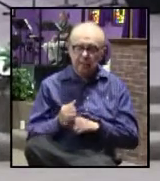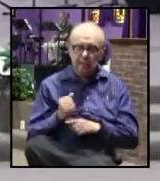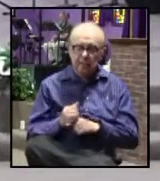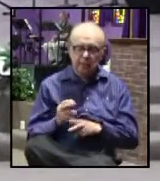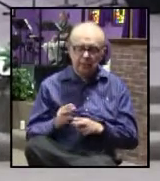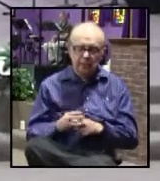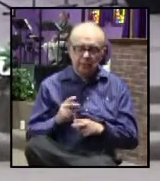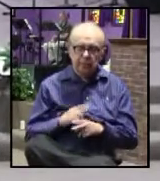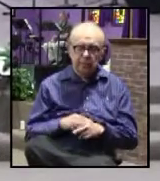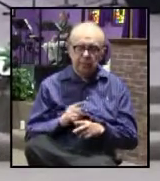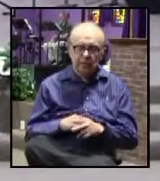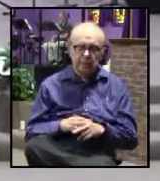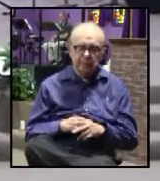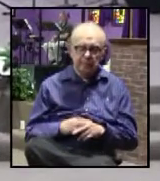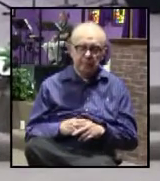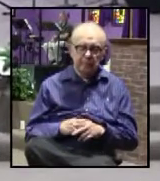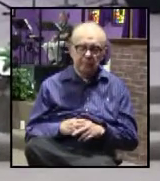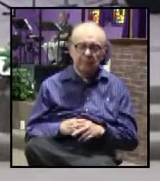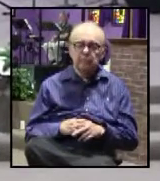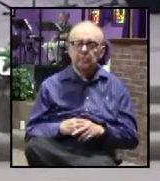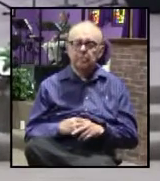for a little bit and give you a reprieve.